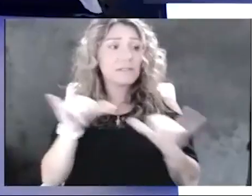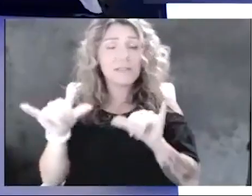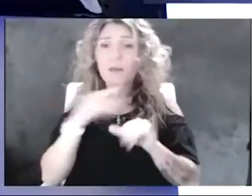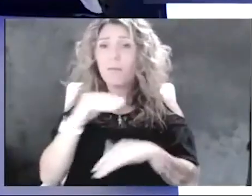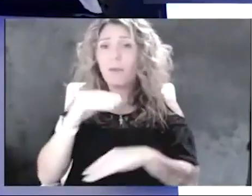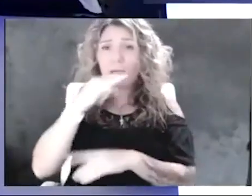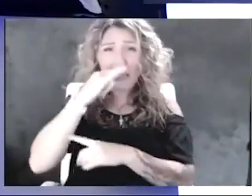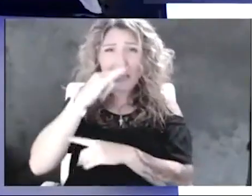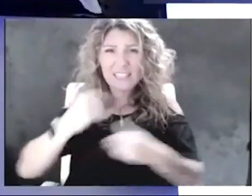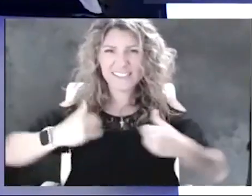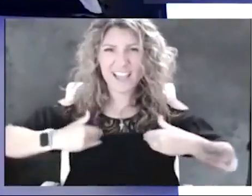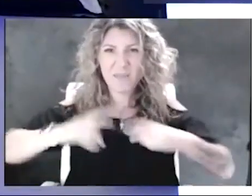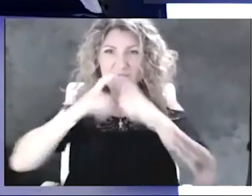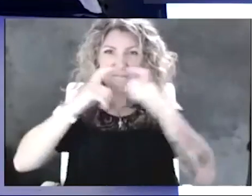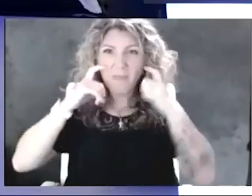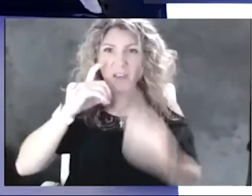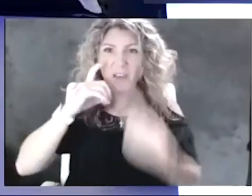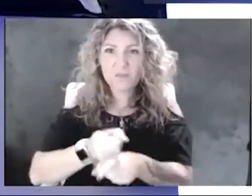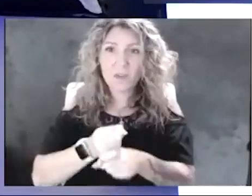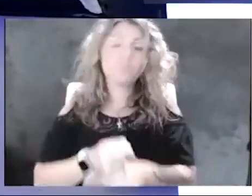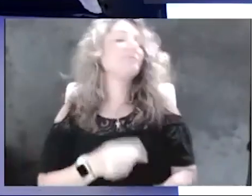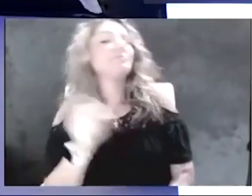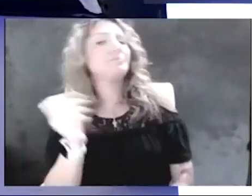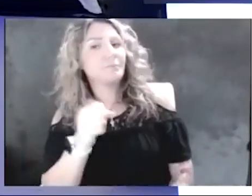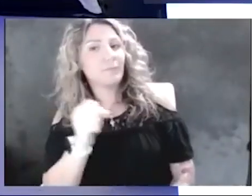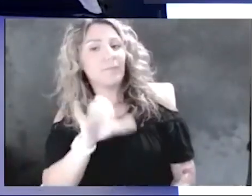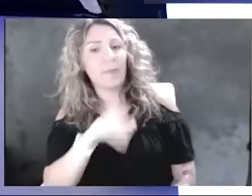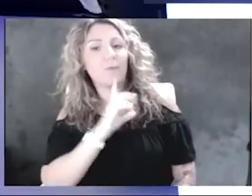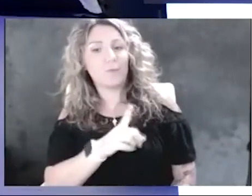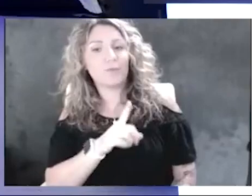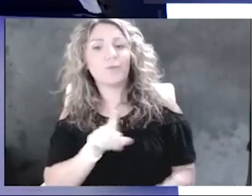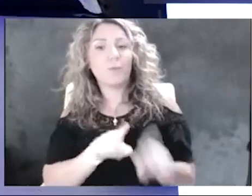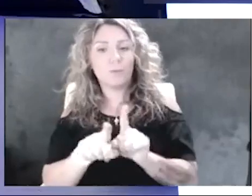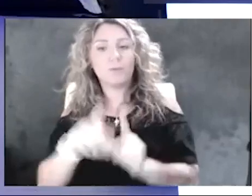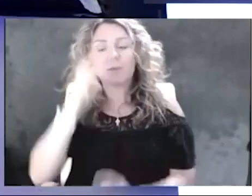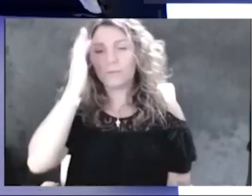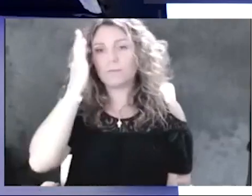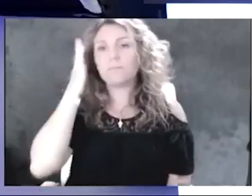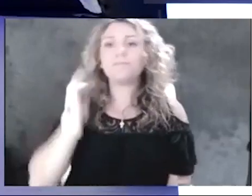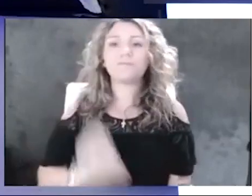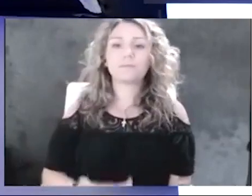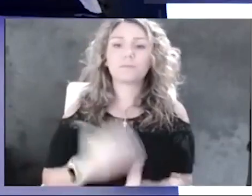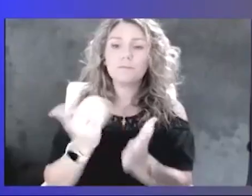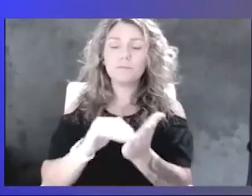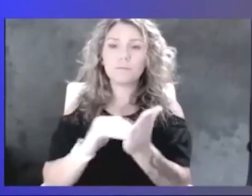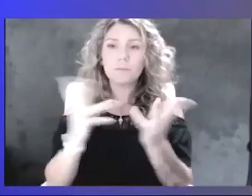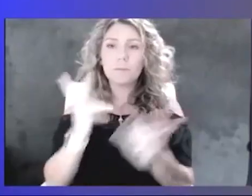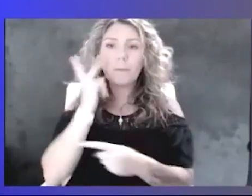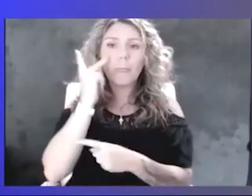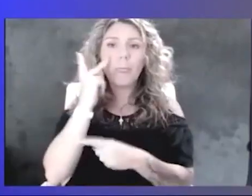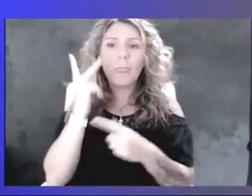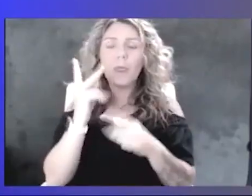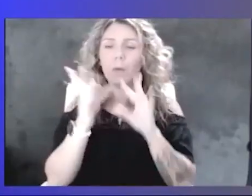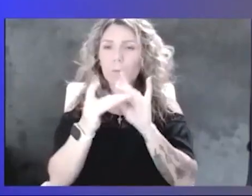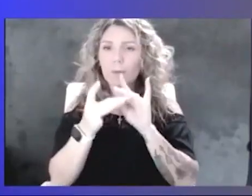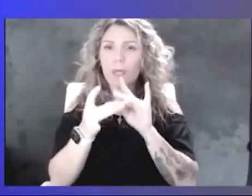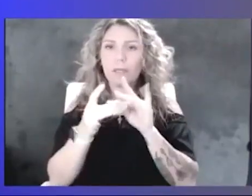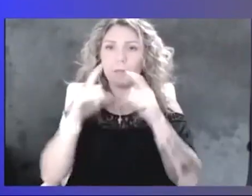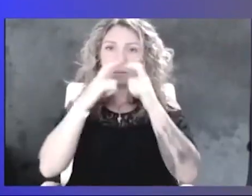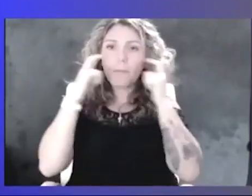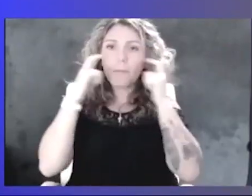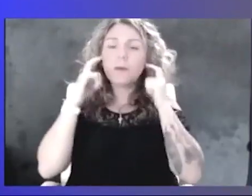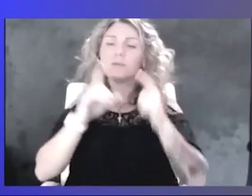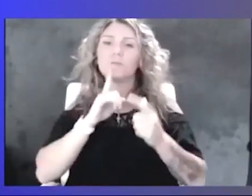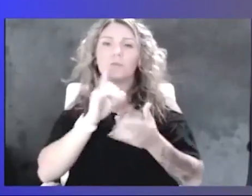on. I think that's true as well. And that, again, what we've seen a lot with masking is that really it's a helpful, especially